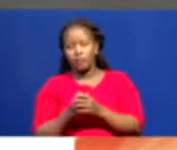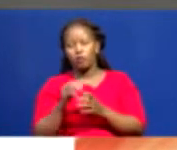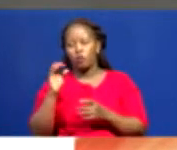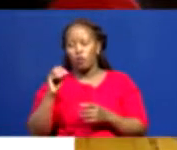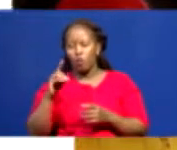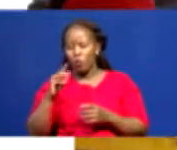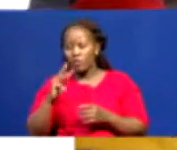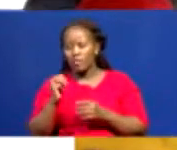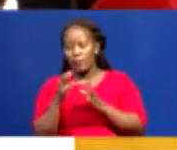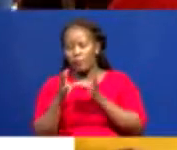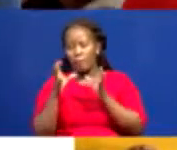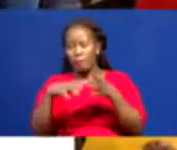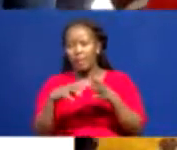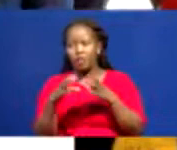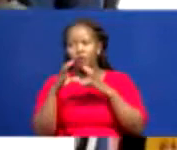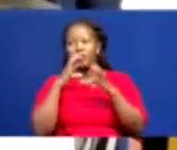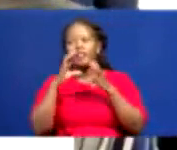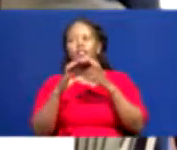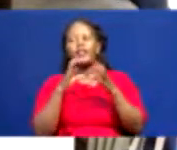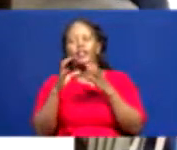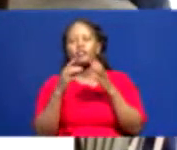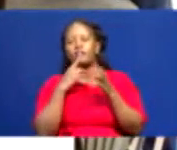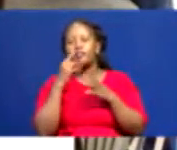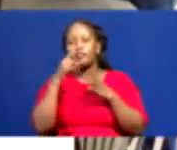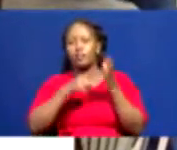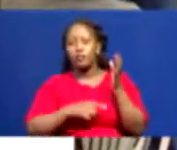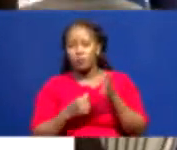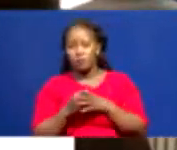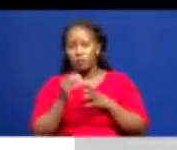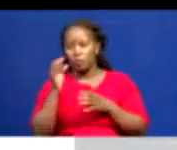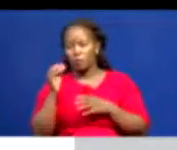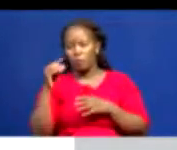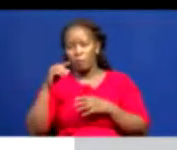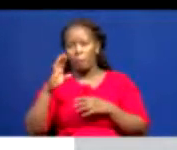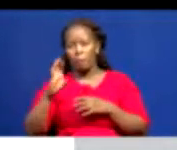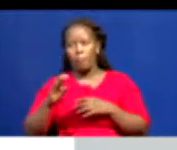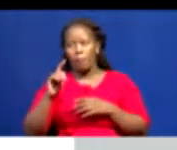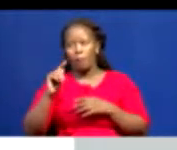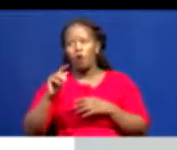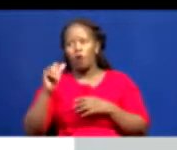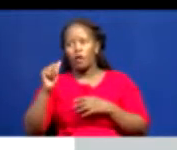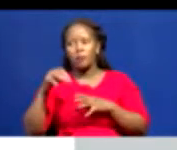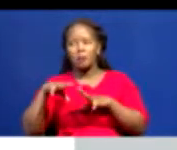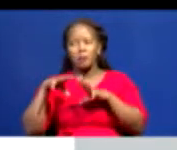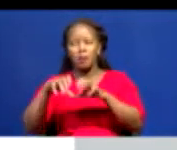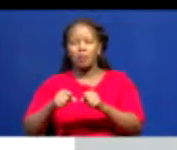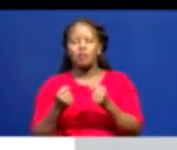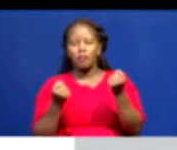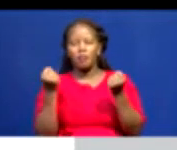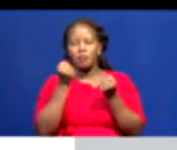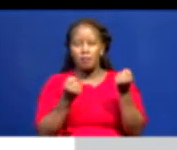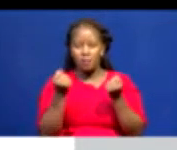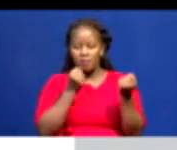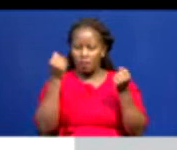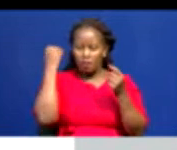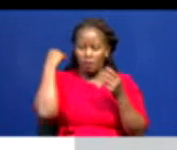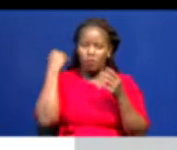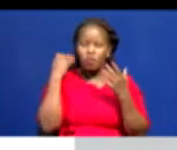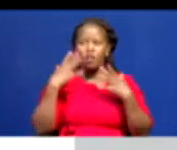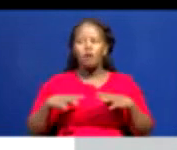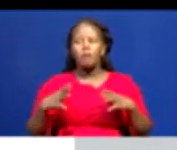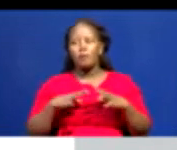party director of communication, Philip Etale, claimed Ogeto was bundled in a car's boot by people believed